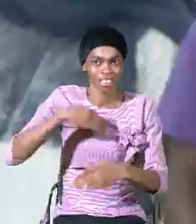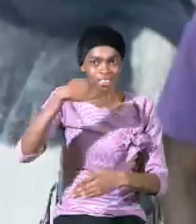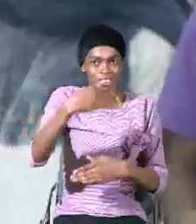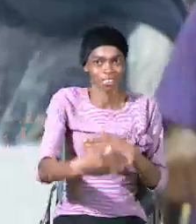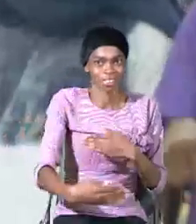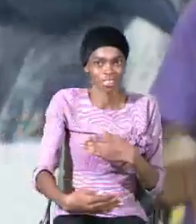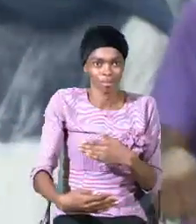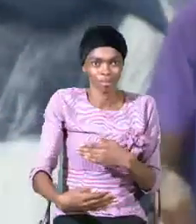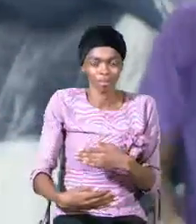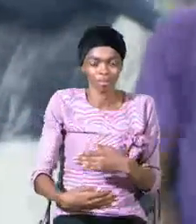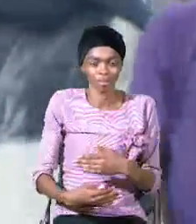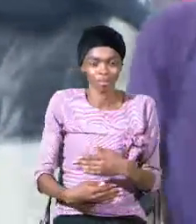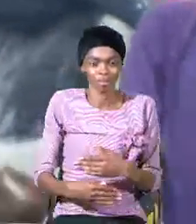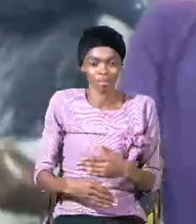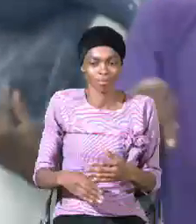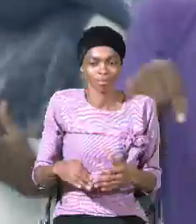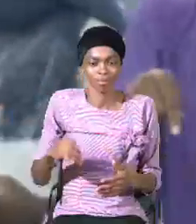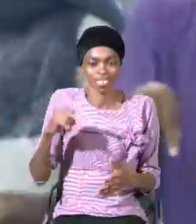at this moment,